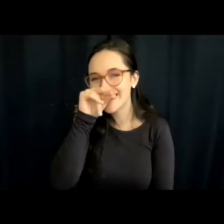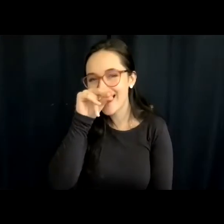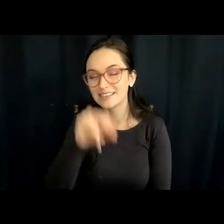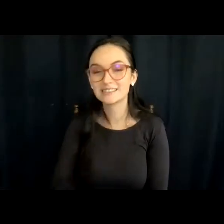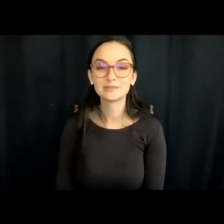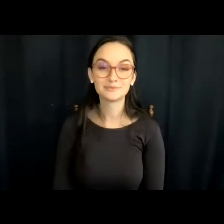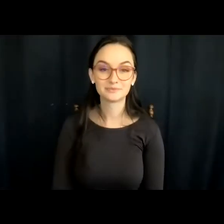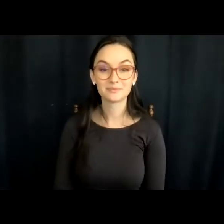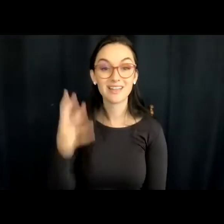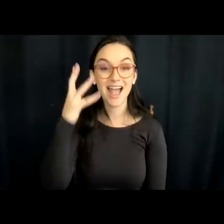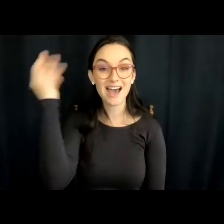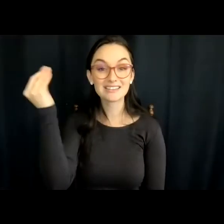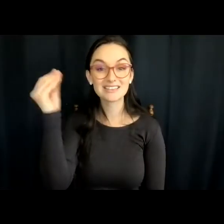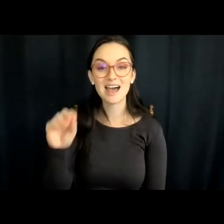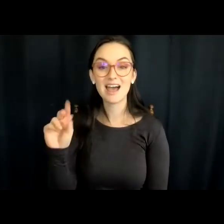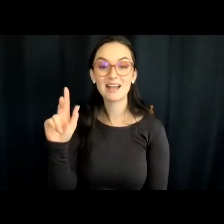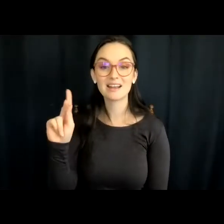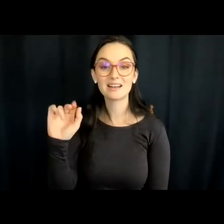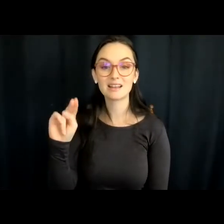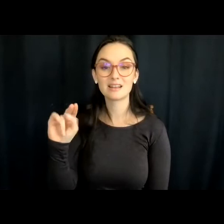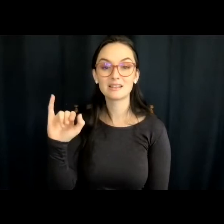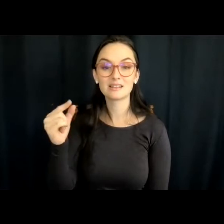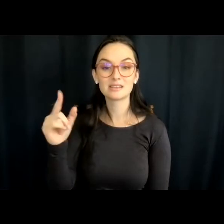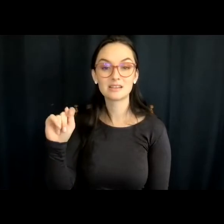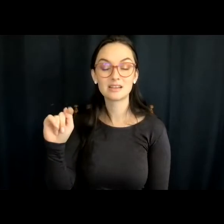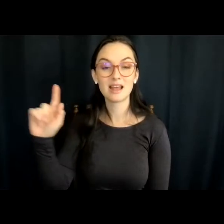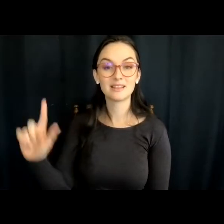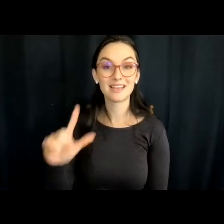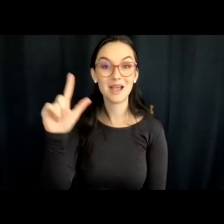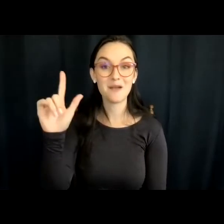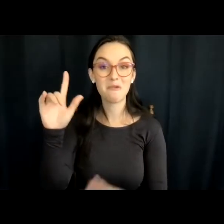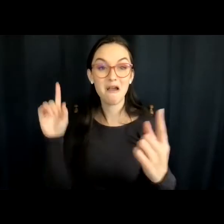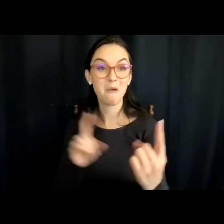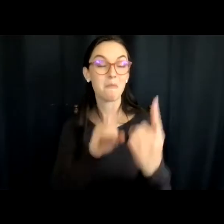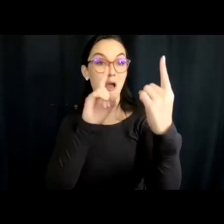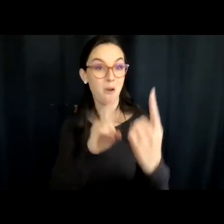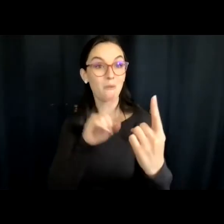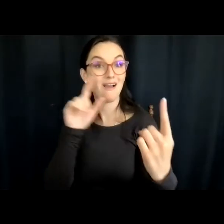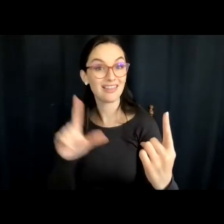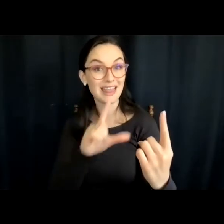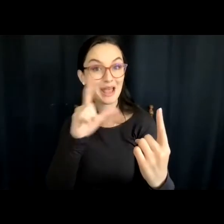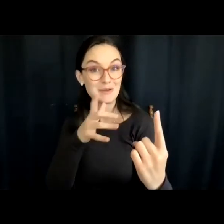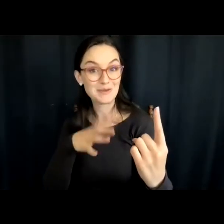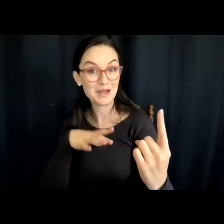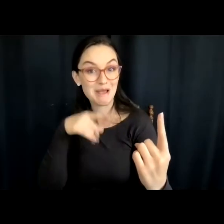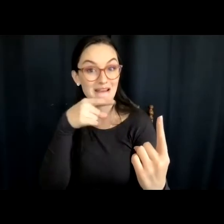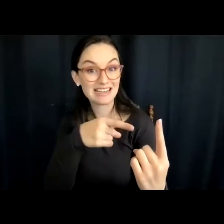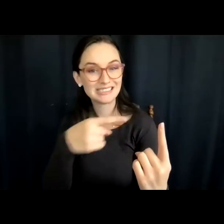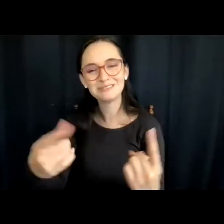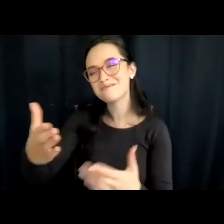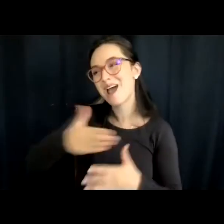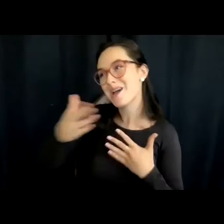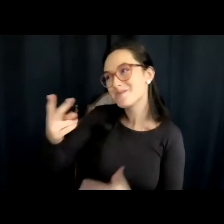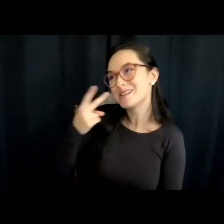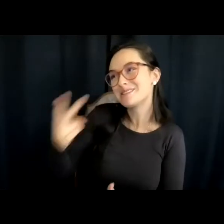Outside Night Library, the family ran into a librarian heading to work. The librarian was happy to see so